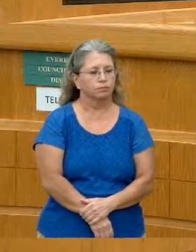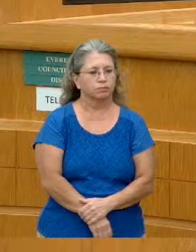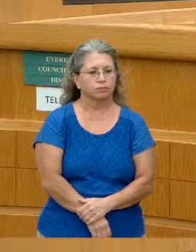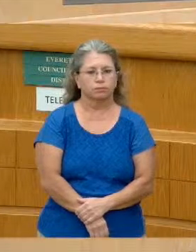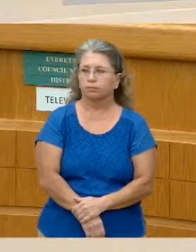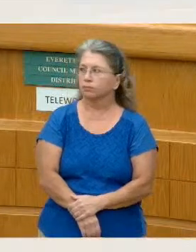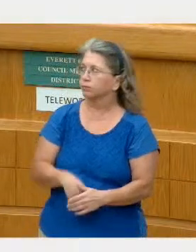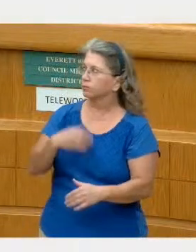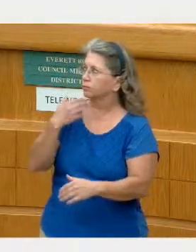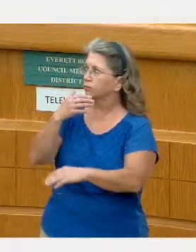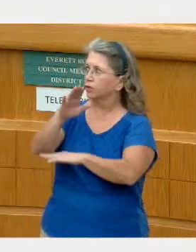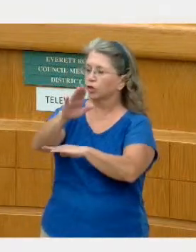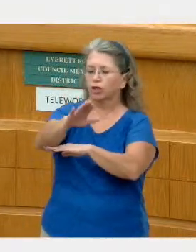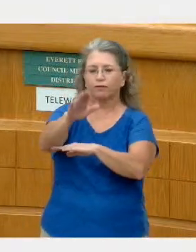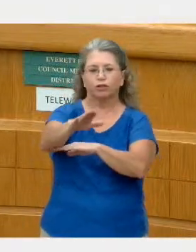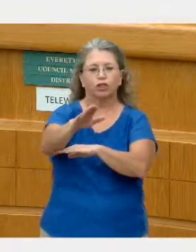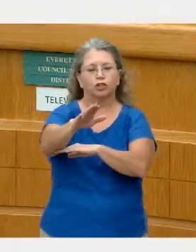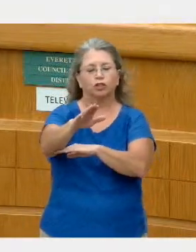Good afternoon.